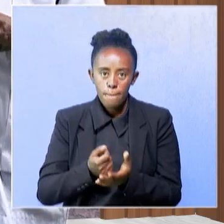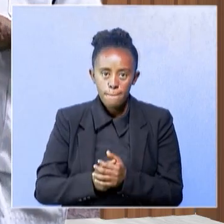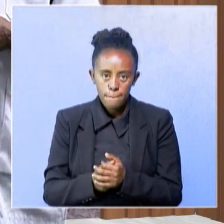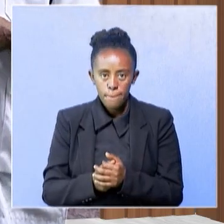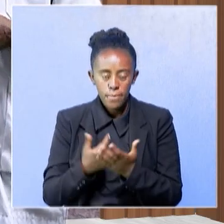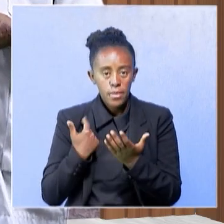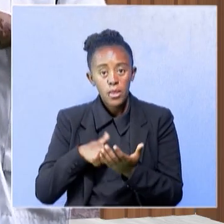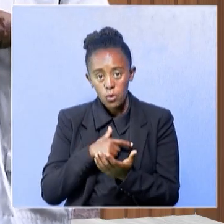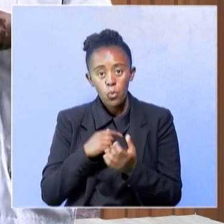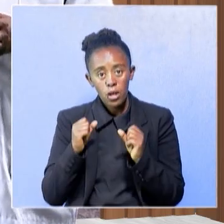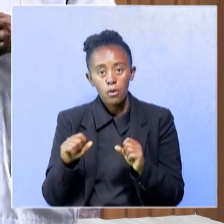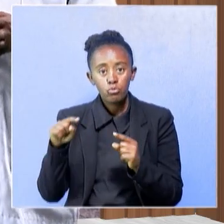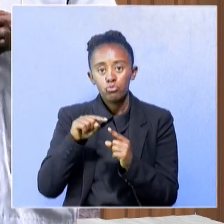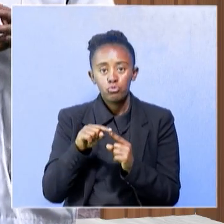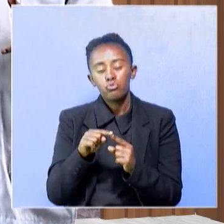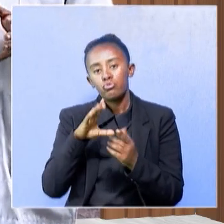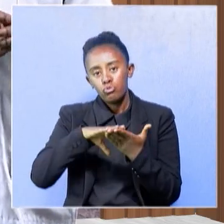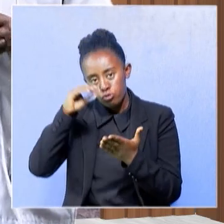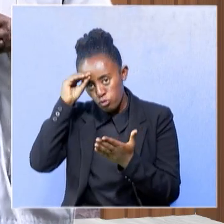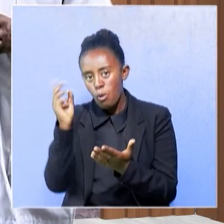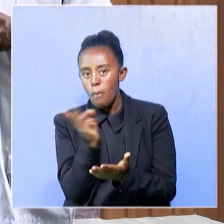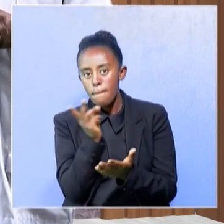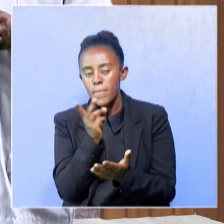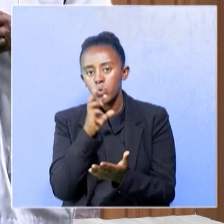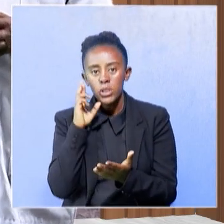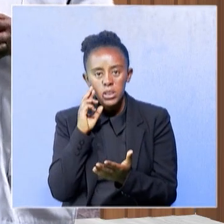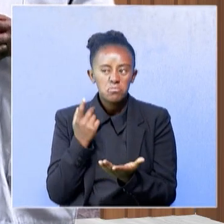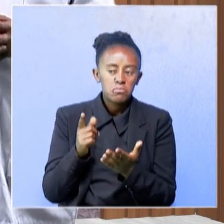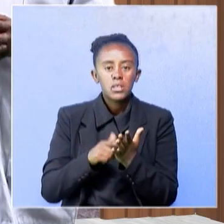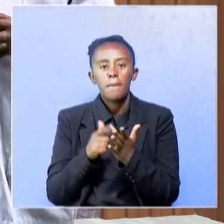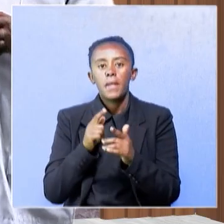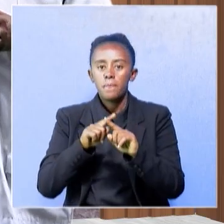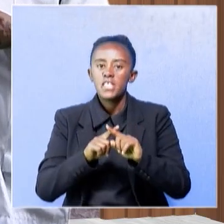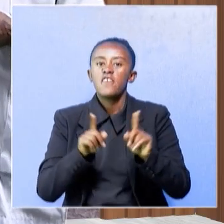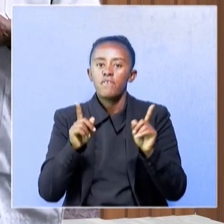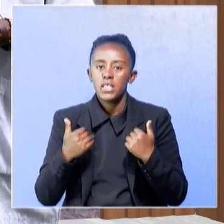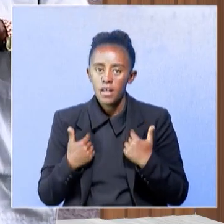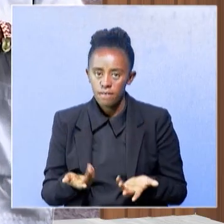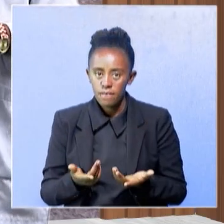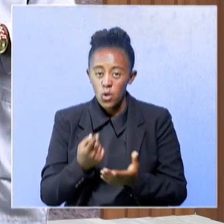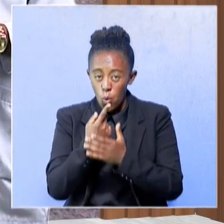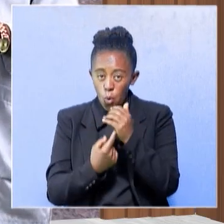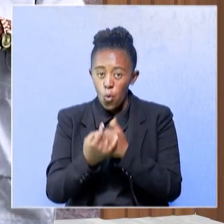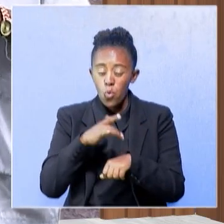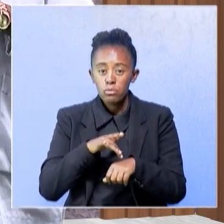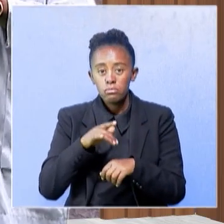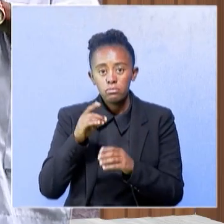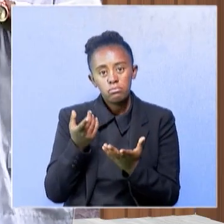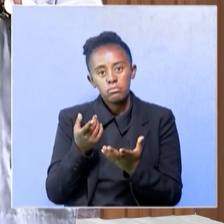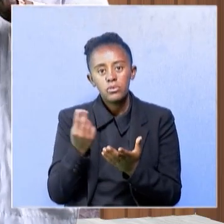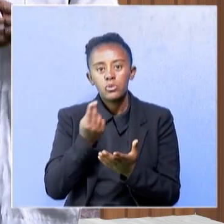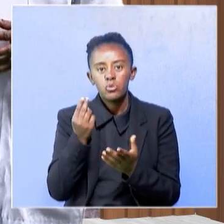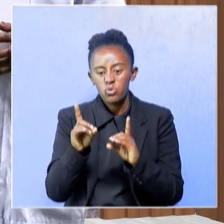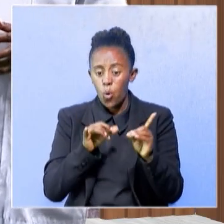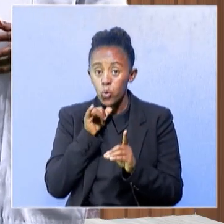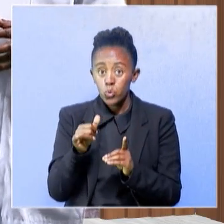we are able to use these pronouns in both cases, but sometimes there is a difference. The only pronoun that we do not use